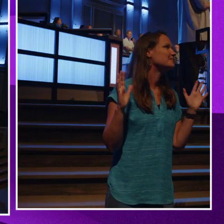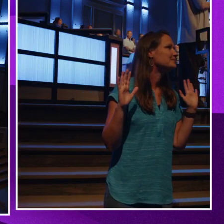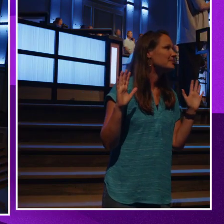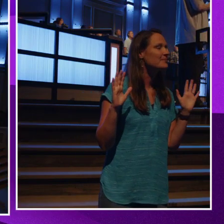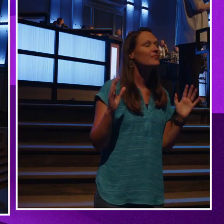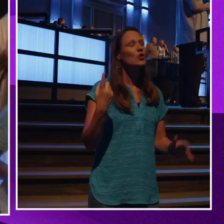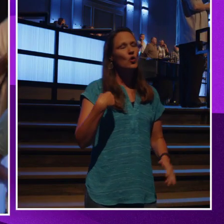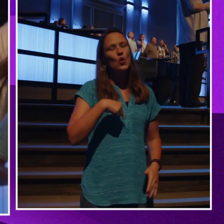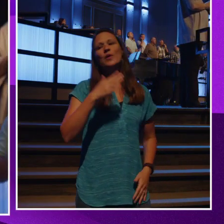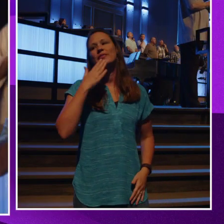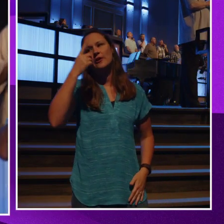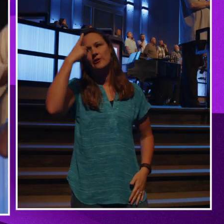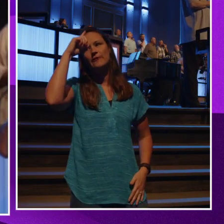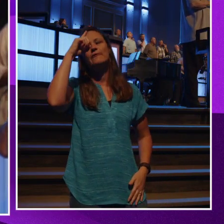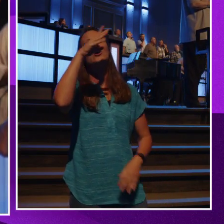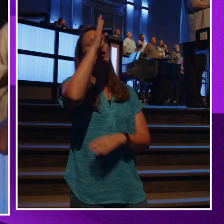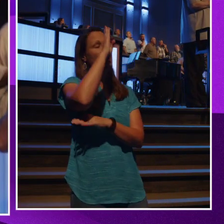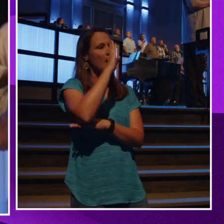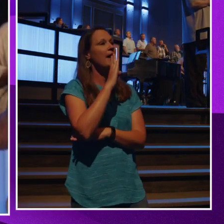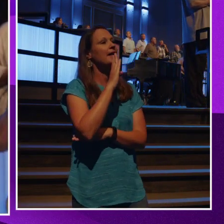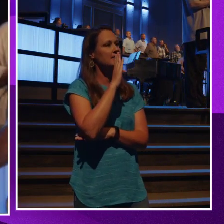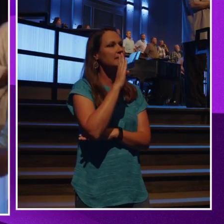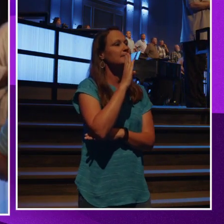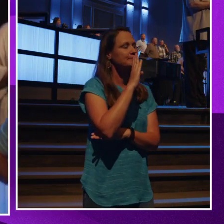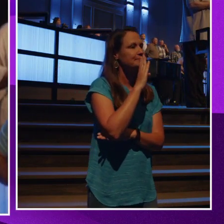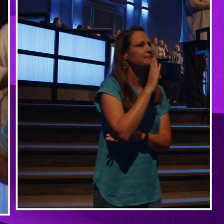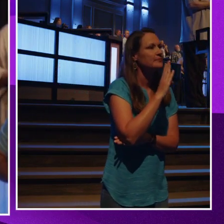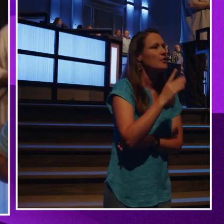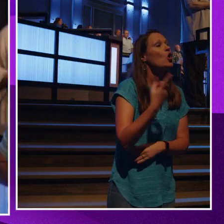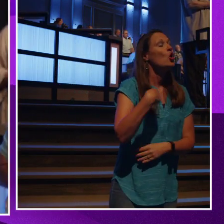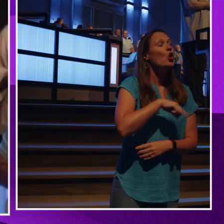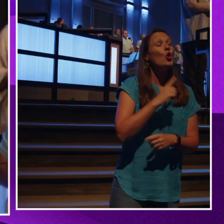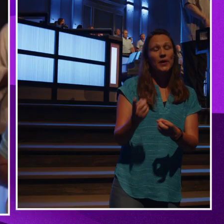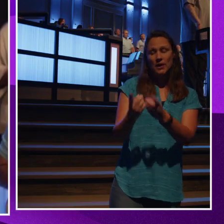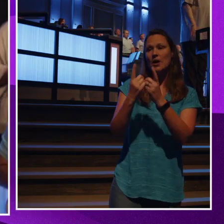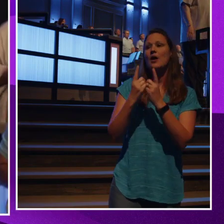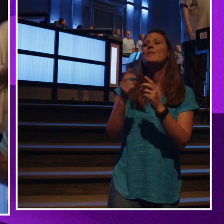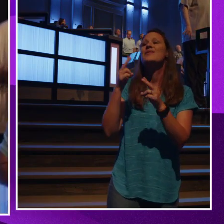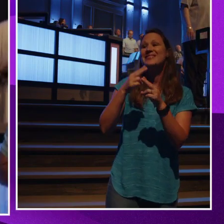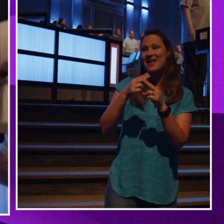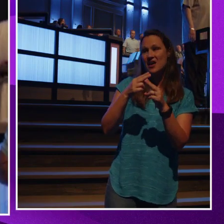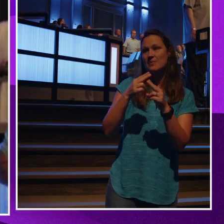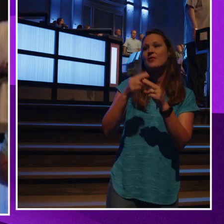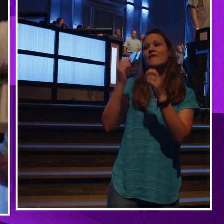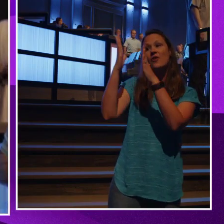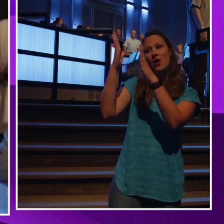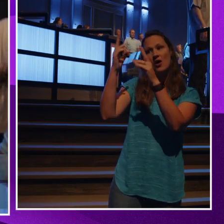Calvary this morning, when we come in His name, in the name of the Father, in the name of the Son.